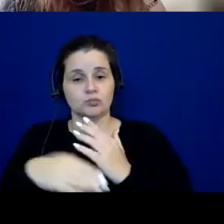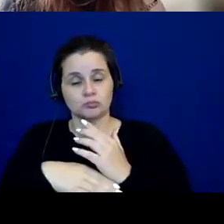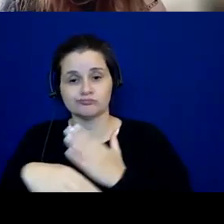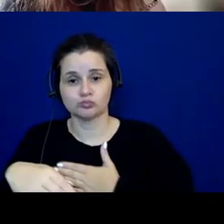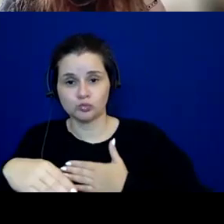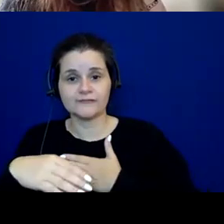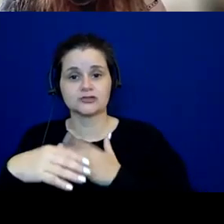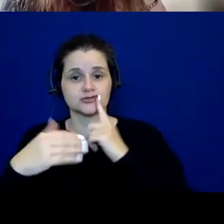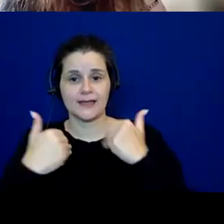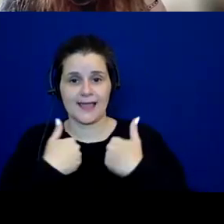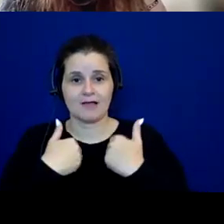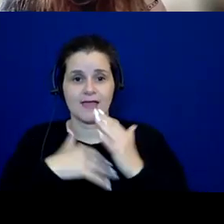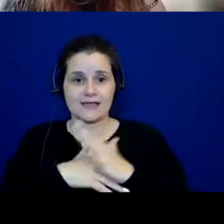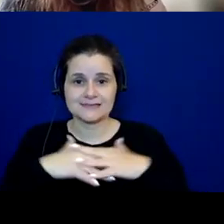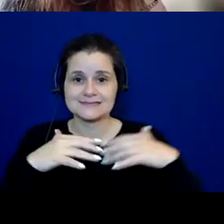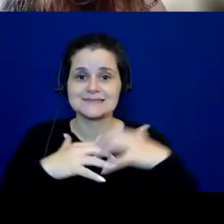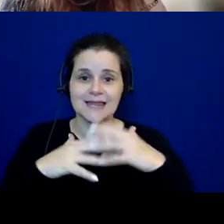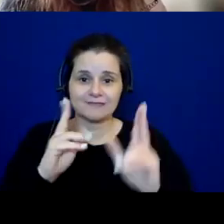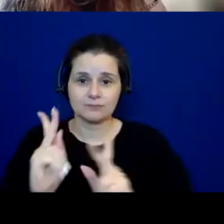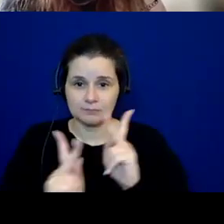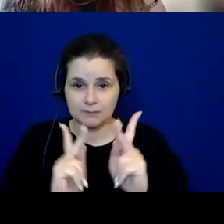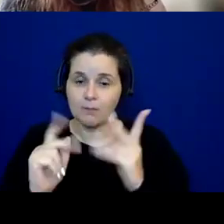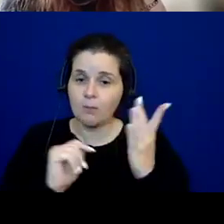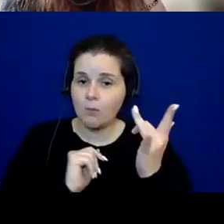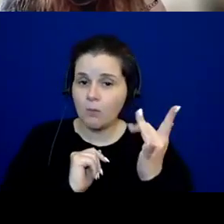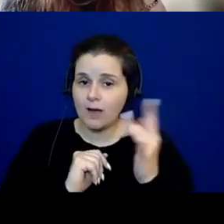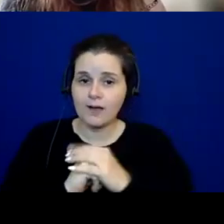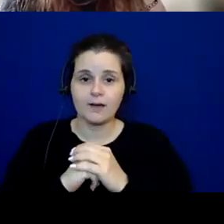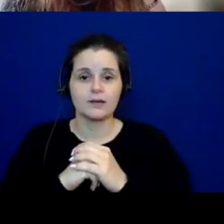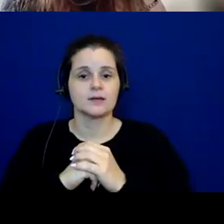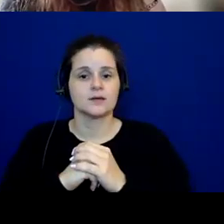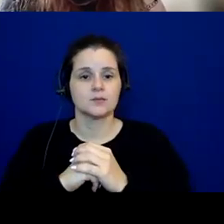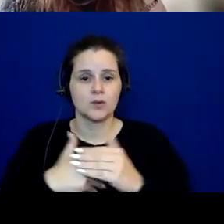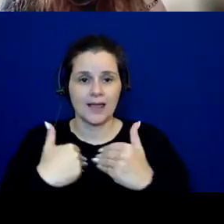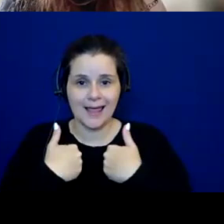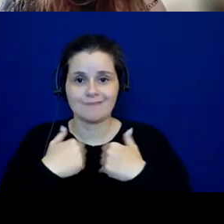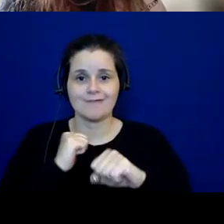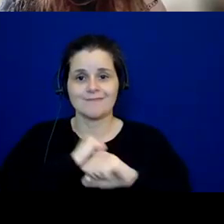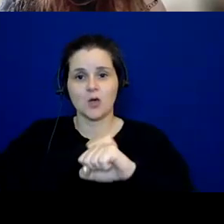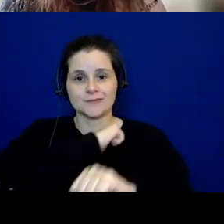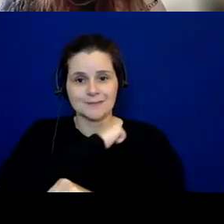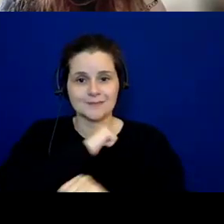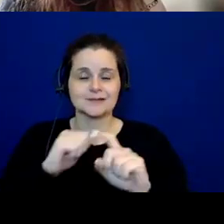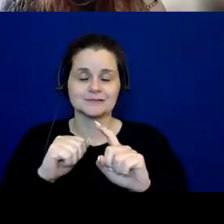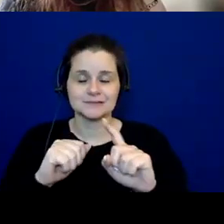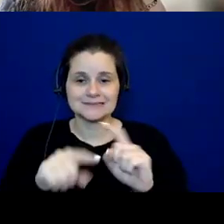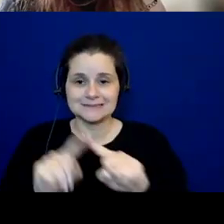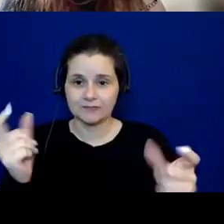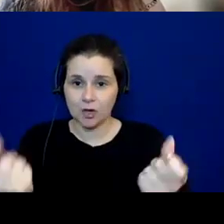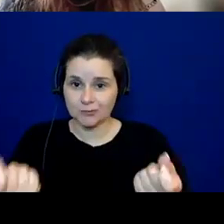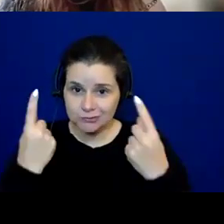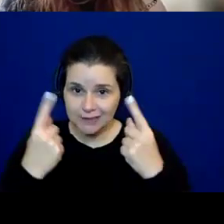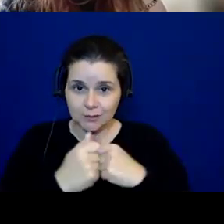Native people, because we do have a fundamentally different understanding of the